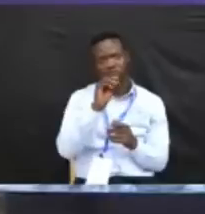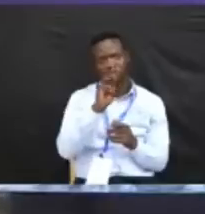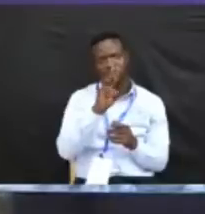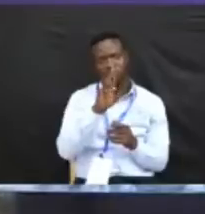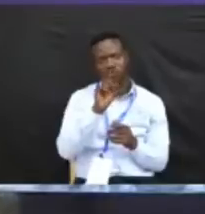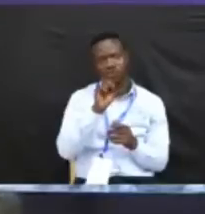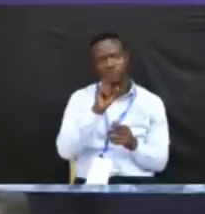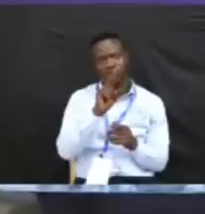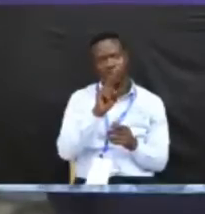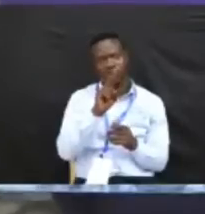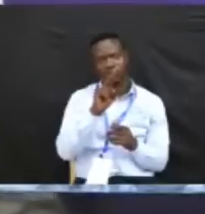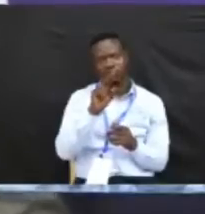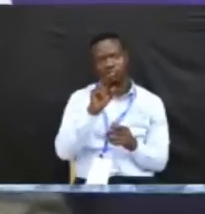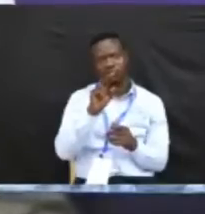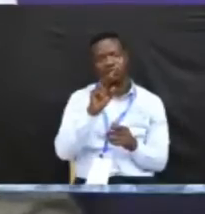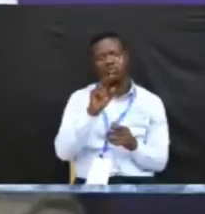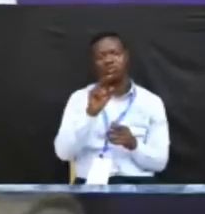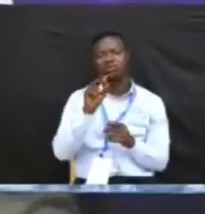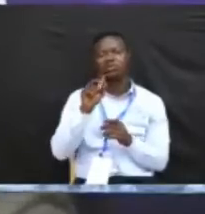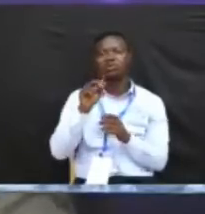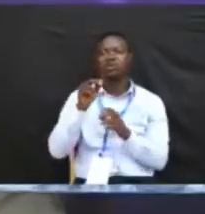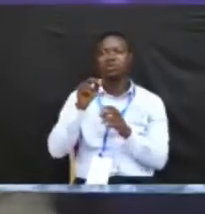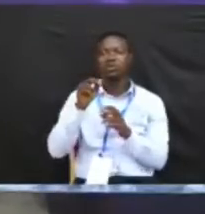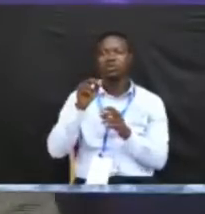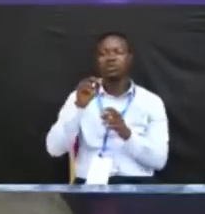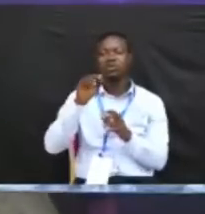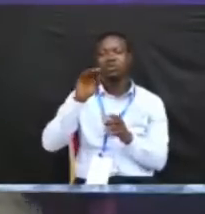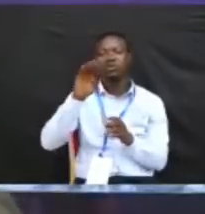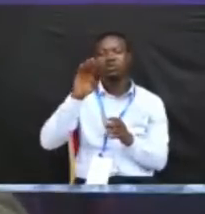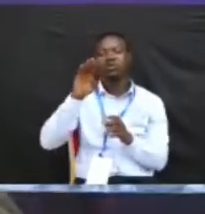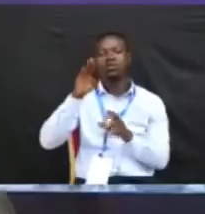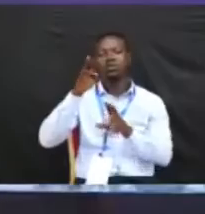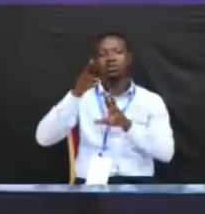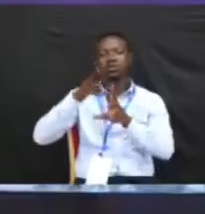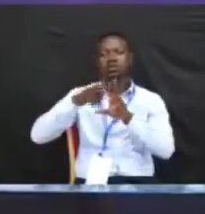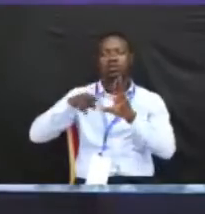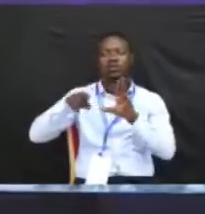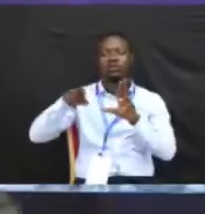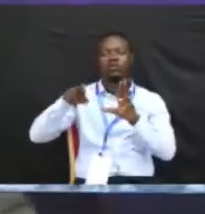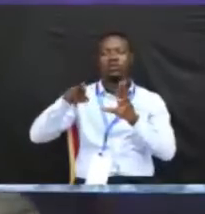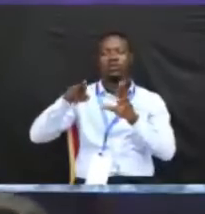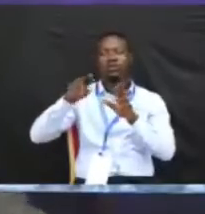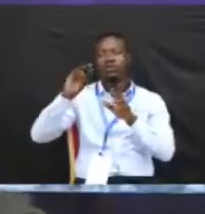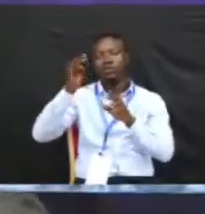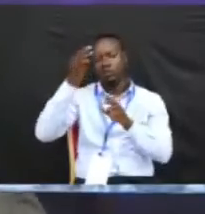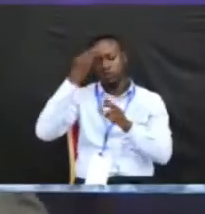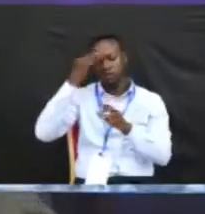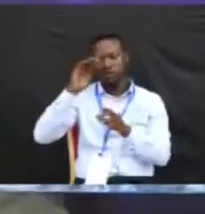Banah, regional minister Bono is also here.